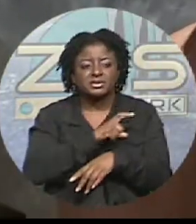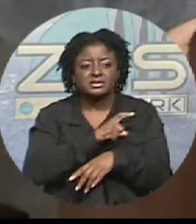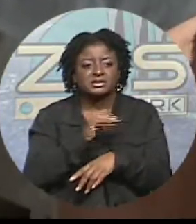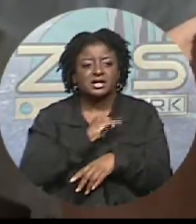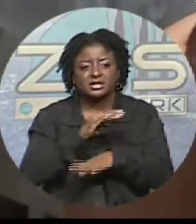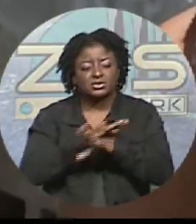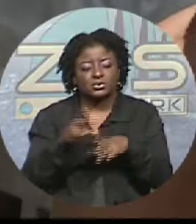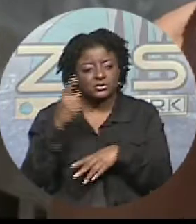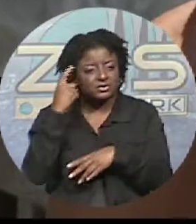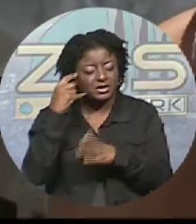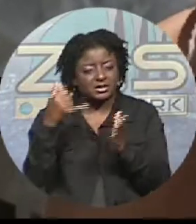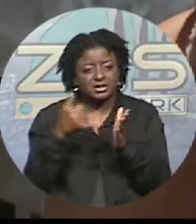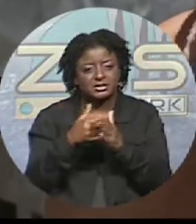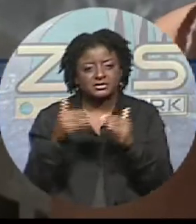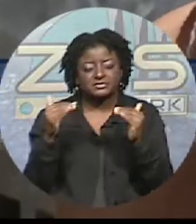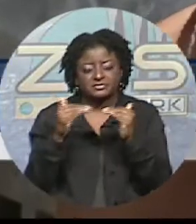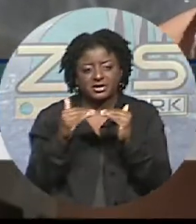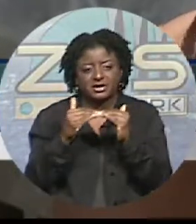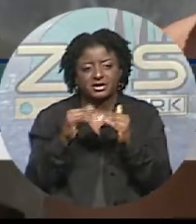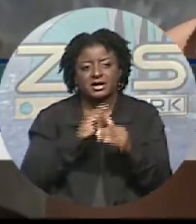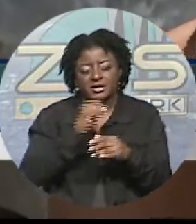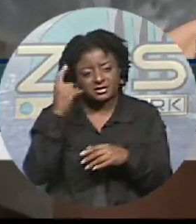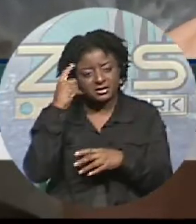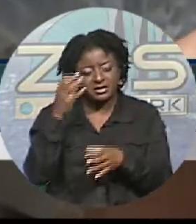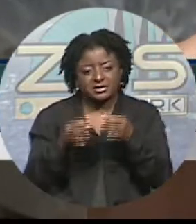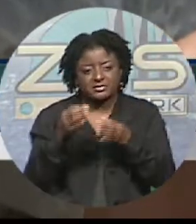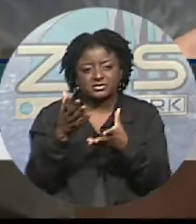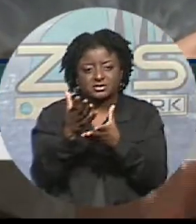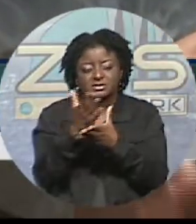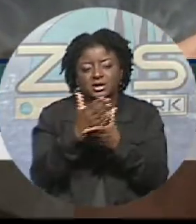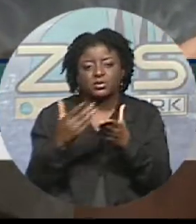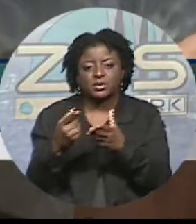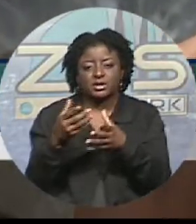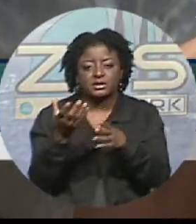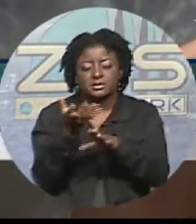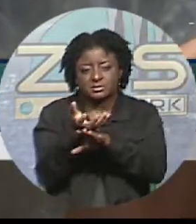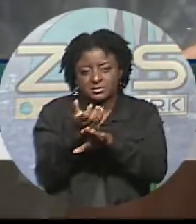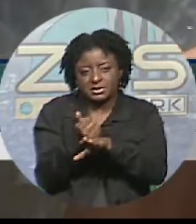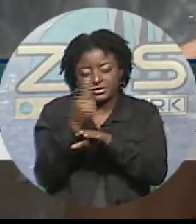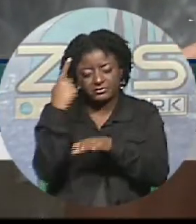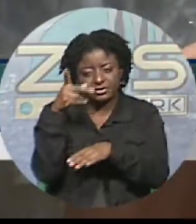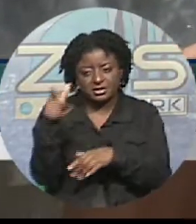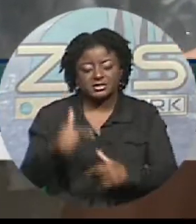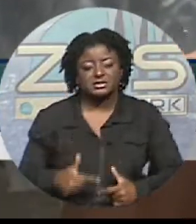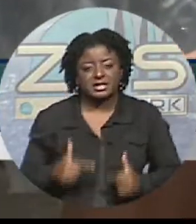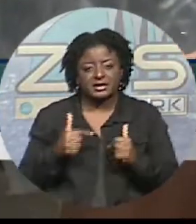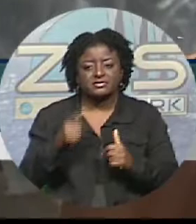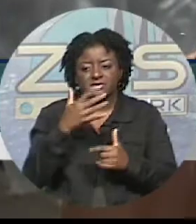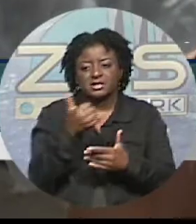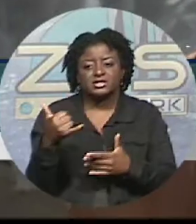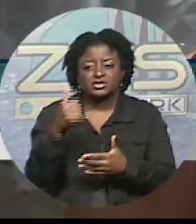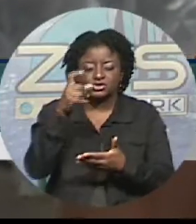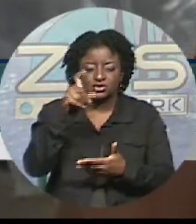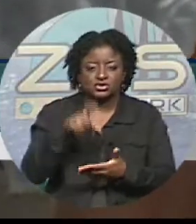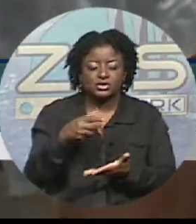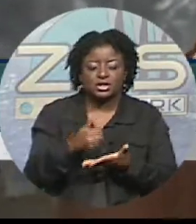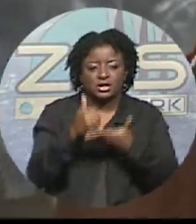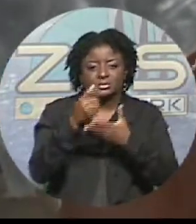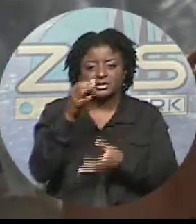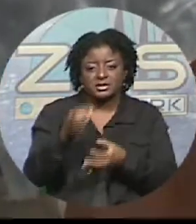If someone pleads for their life, I think they should help that person. And if he surrendered himself to them, why they shoot